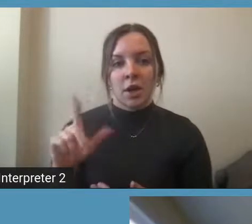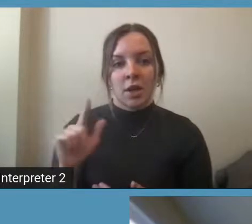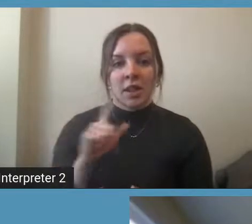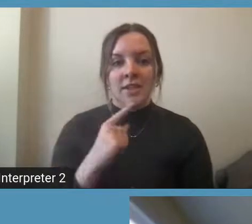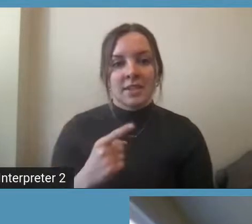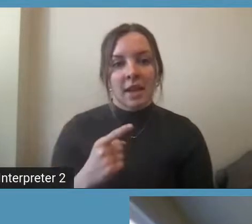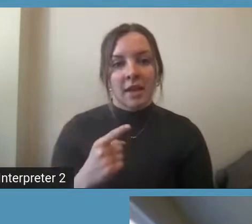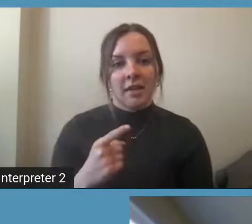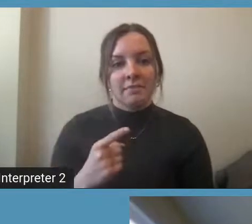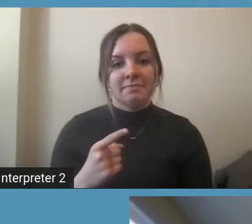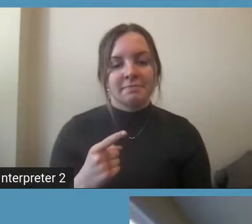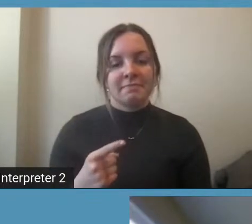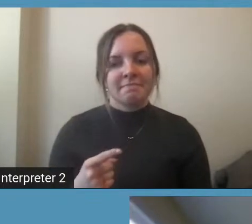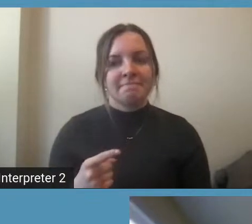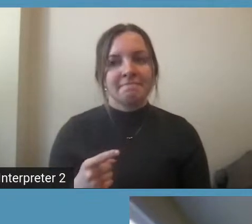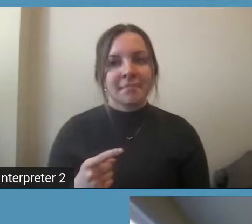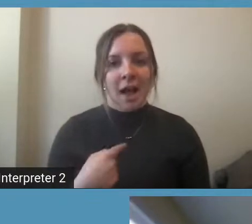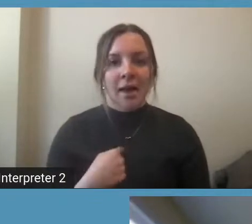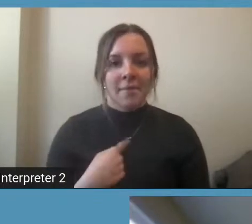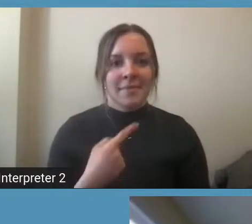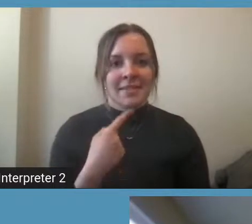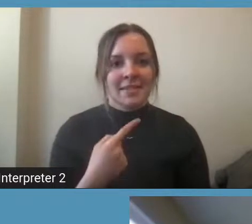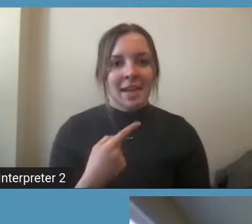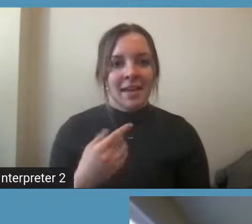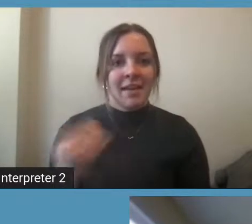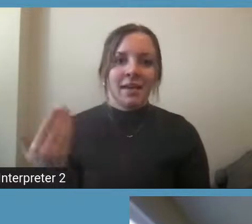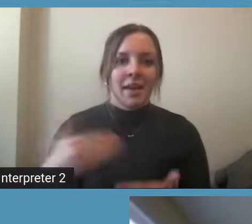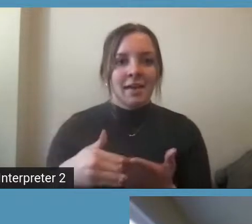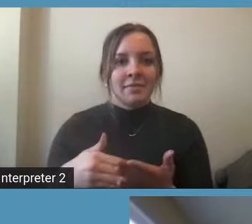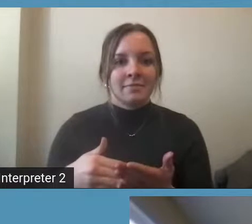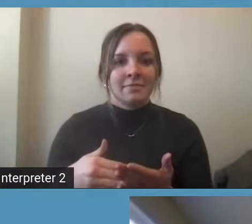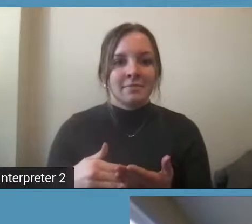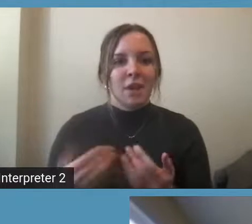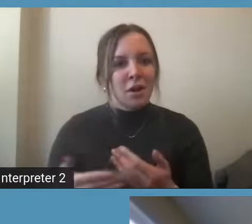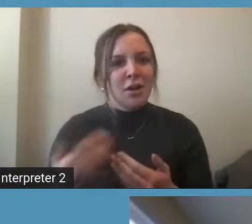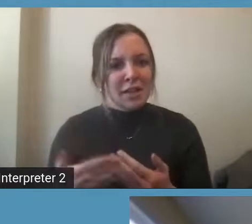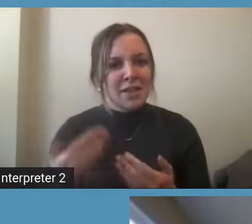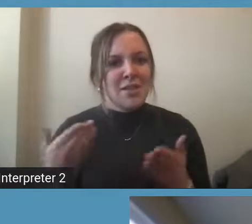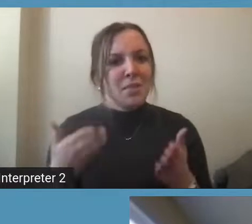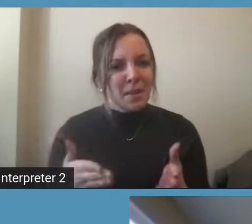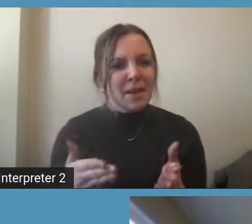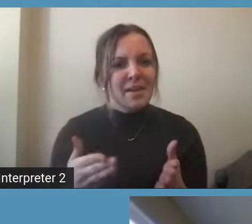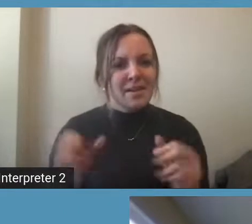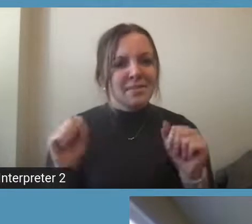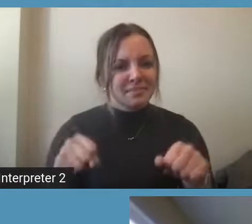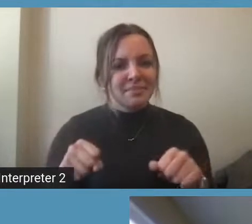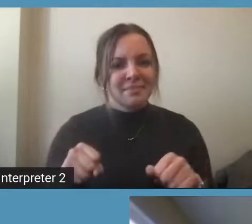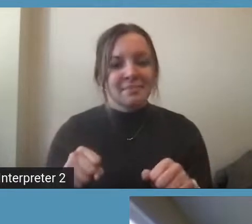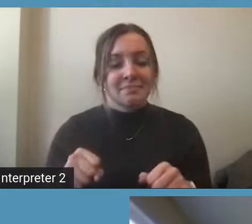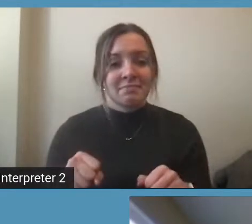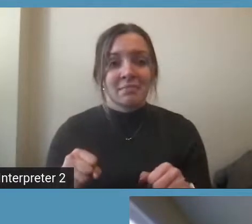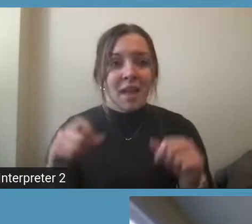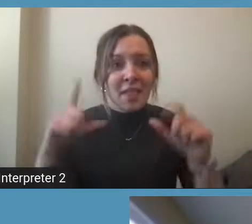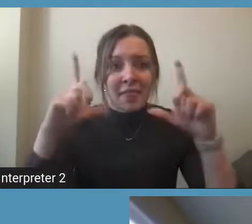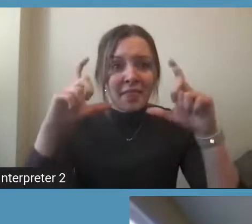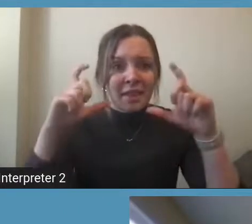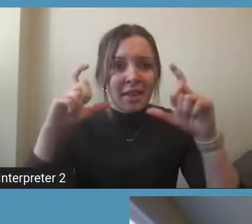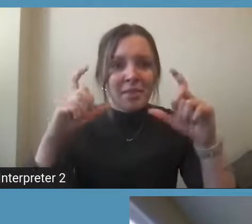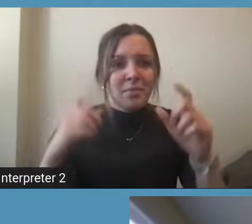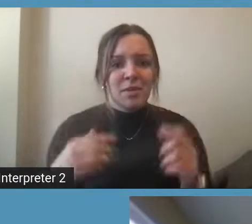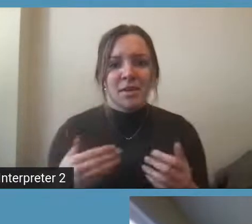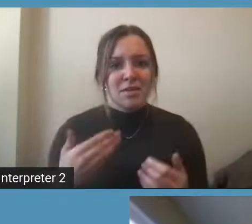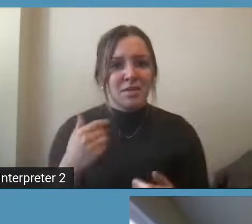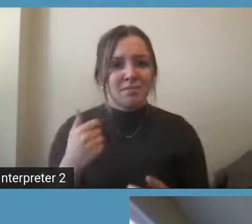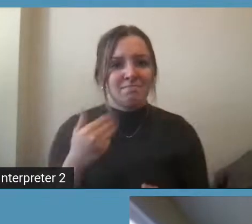easy ways to do this, and the camera is a great place to start because it can do amazing things. It doesn't